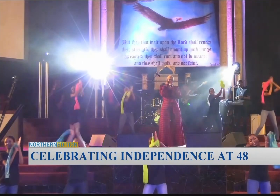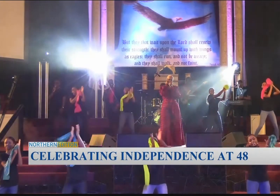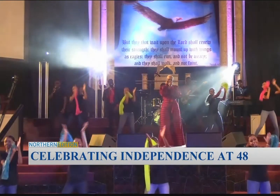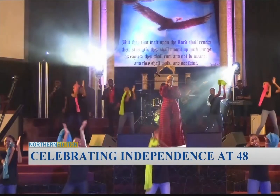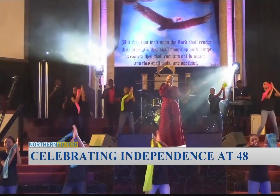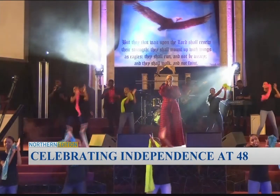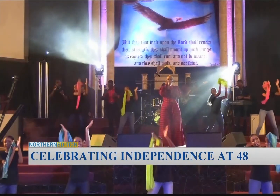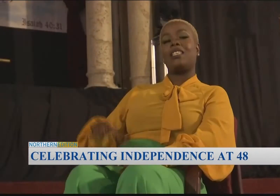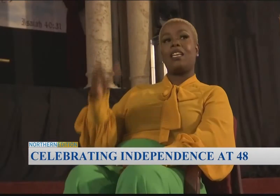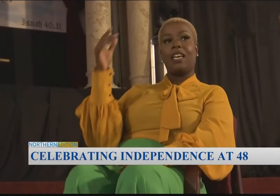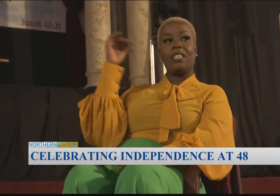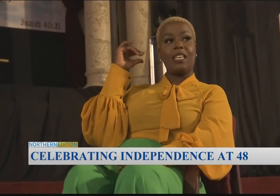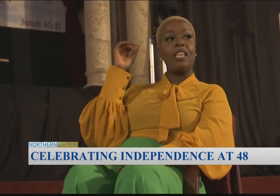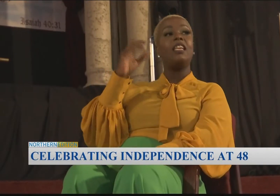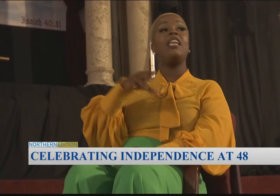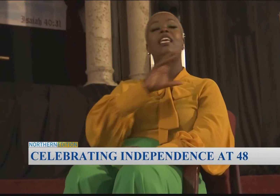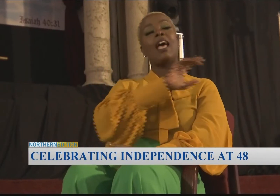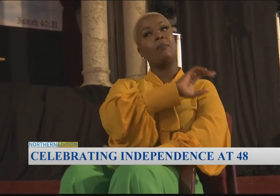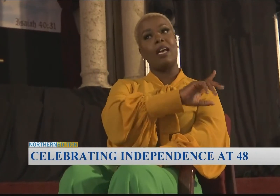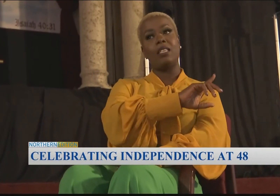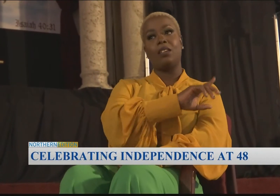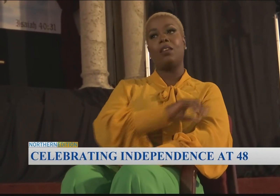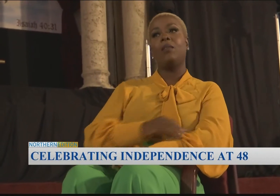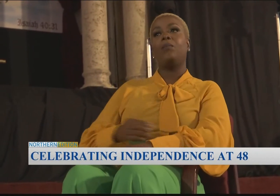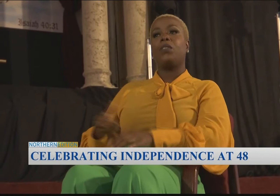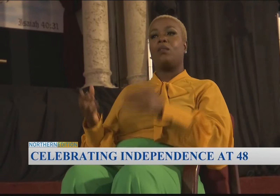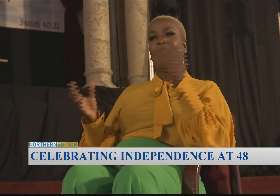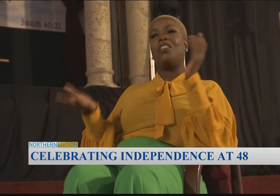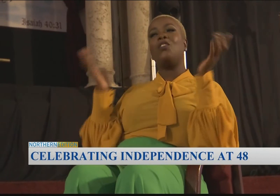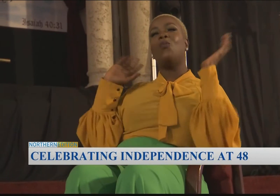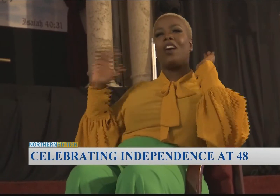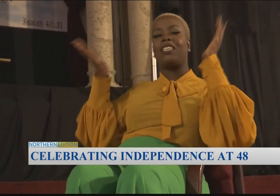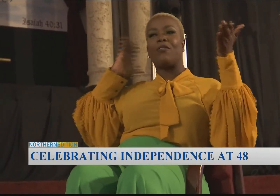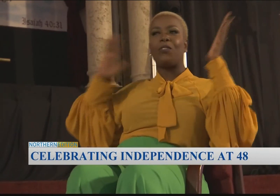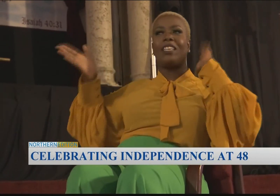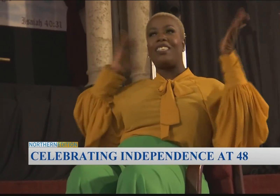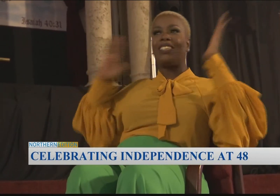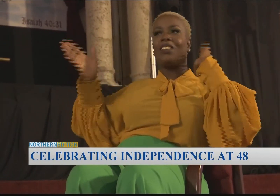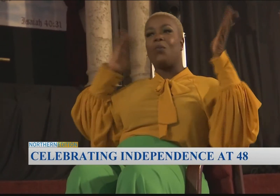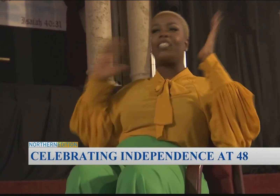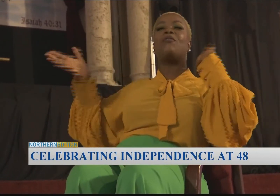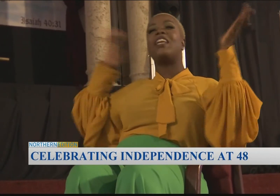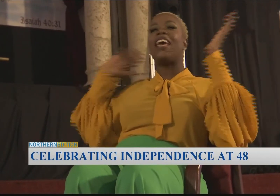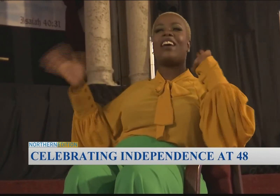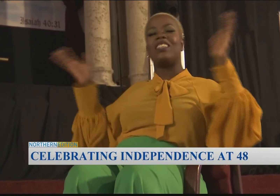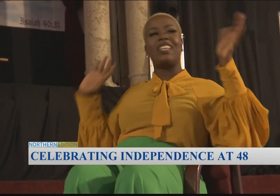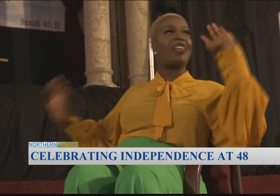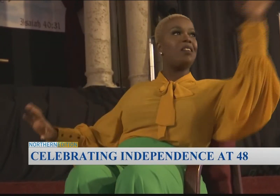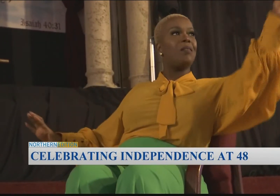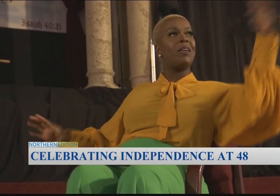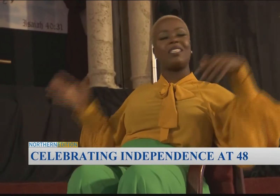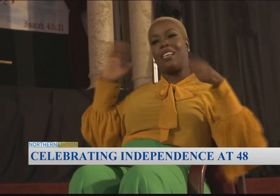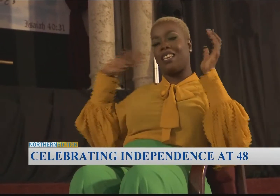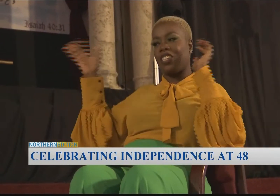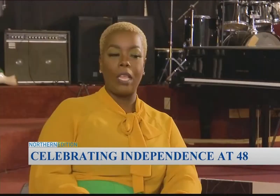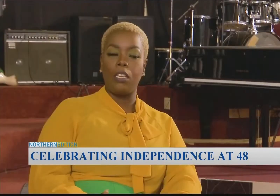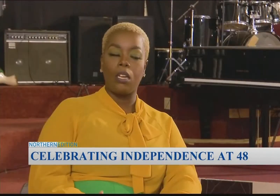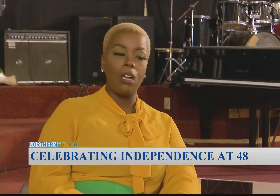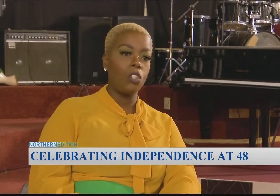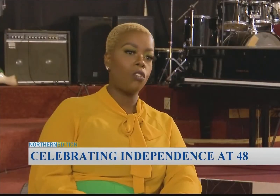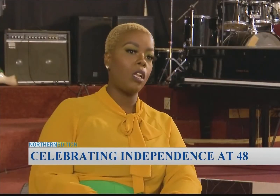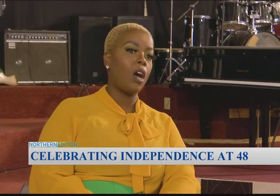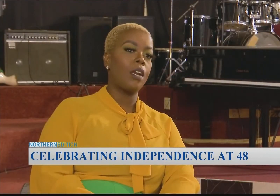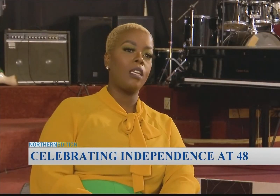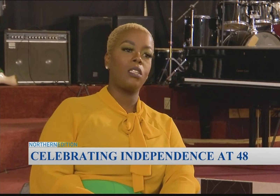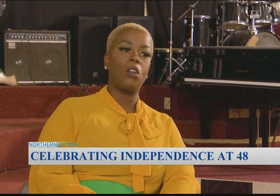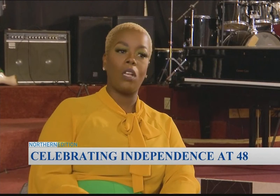songs. She says if there is anything she would tell Bahamian artists today, it would be to be proud of where they are from and who they are. Whether